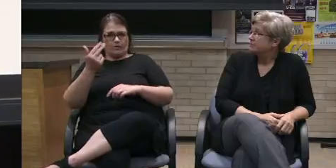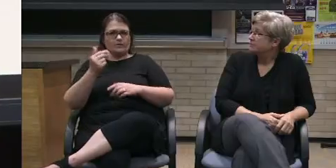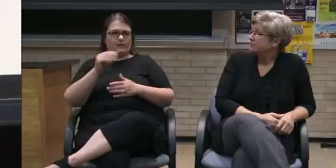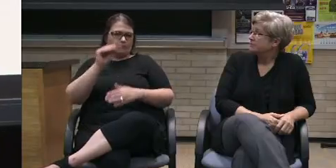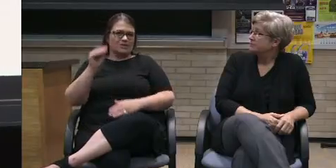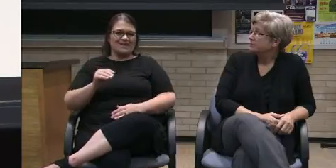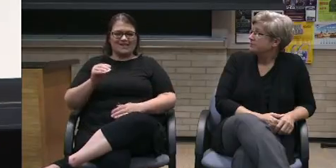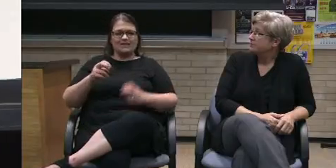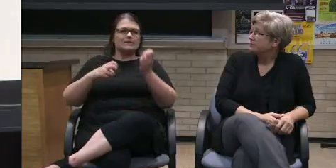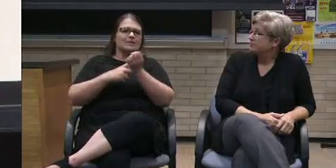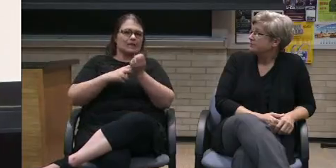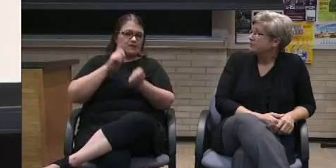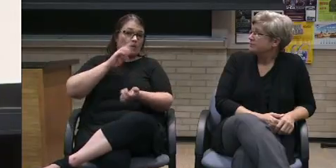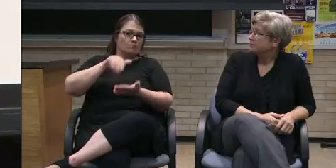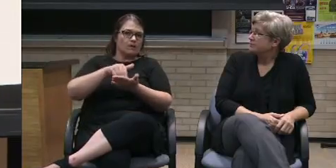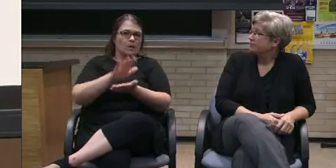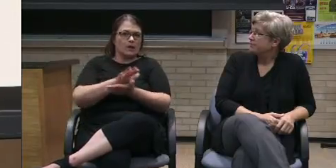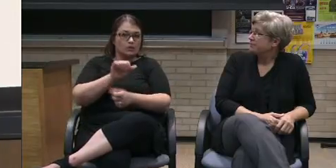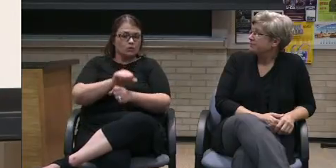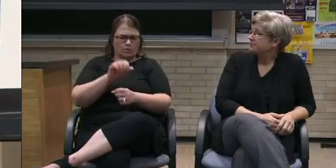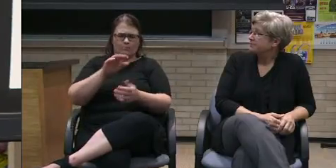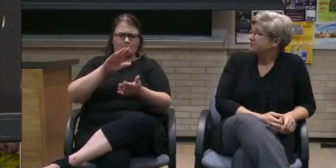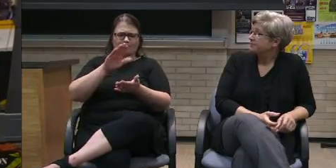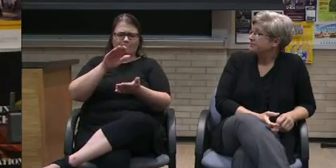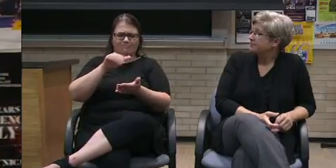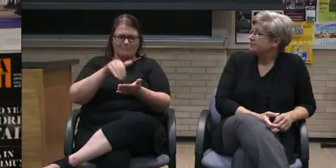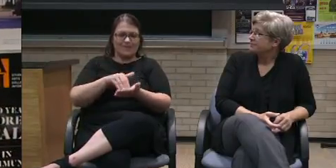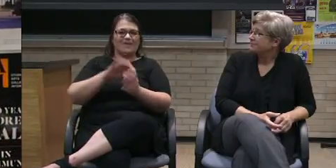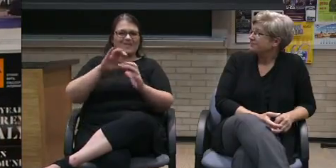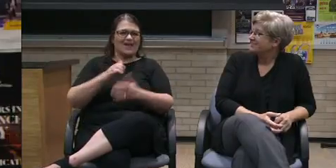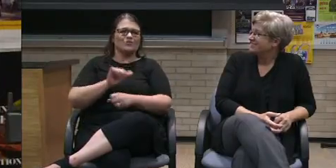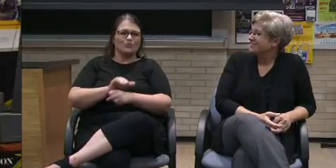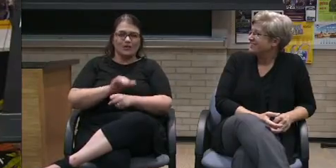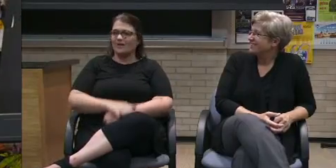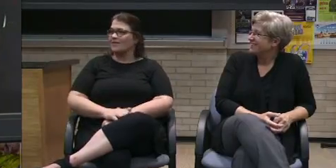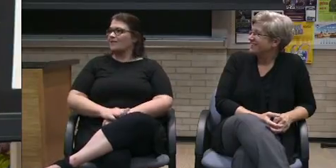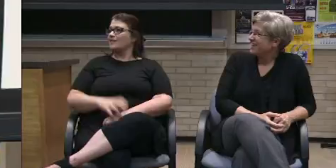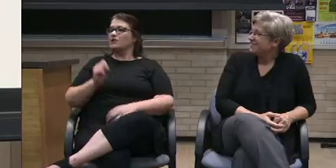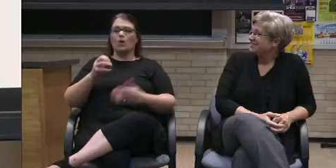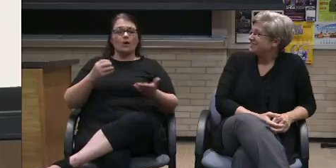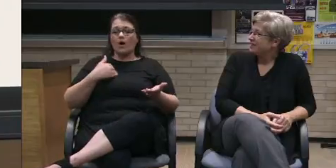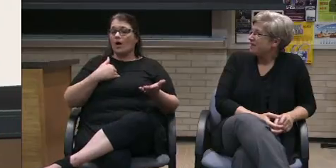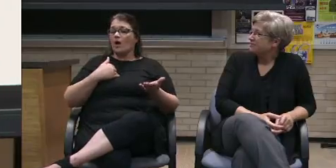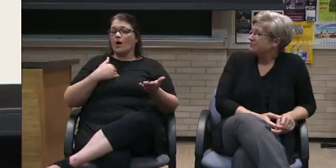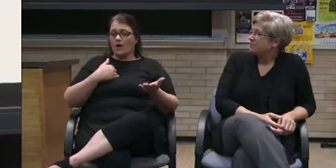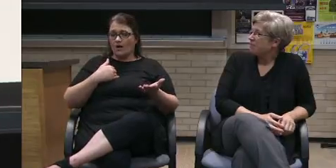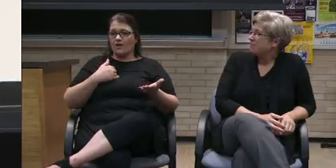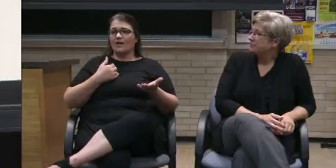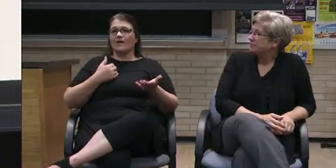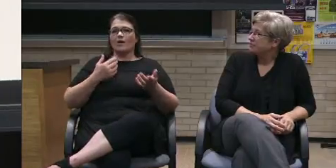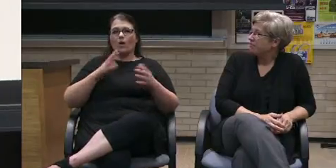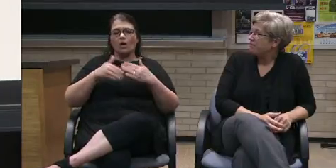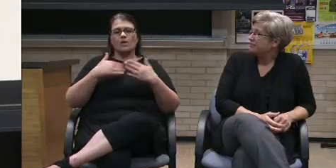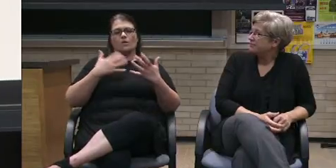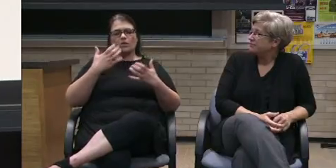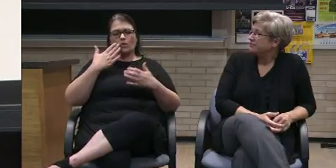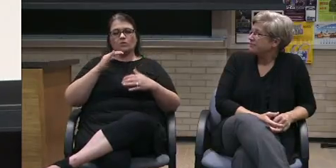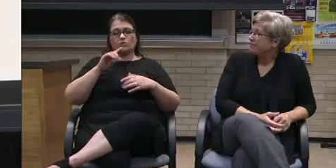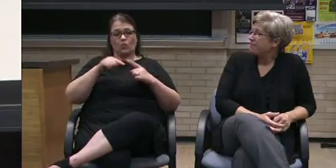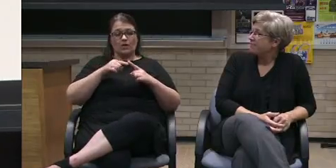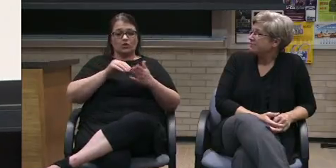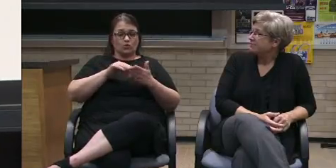class. Now that's IPED's numbers. The problems with that, so I asked IR all I want to know is when the student got